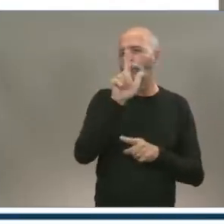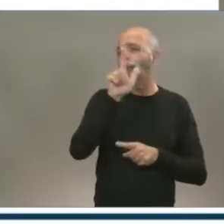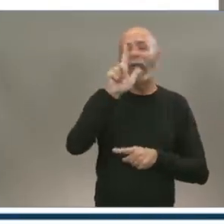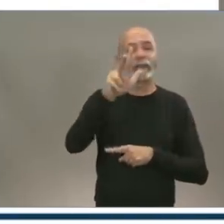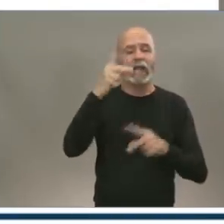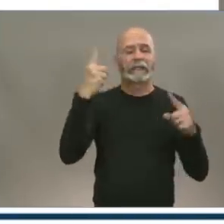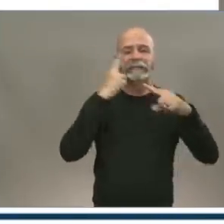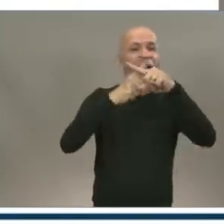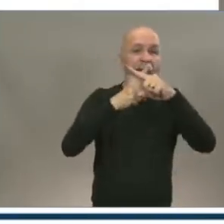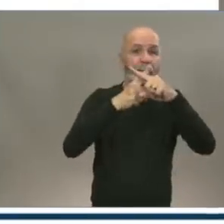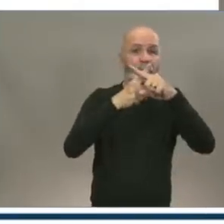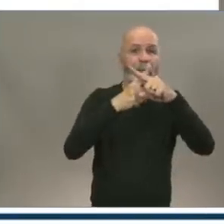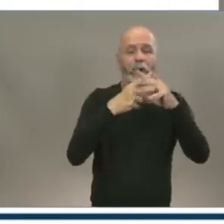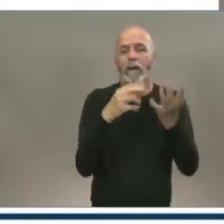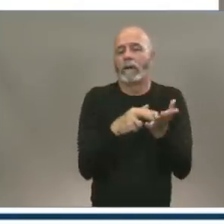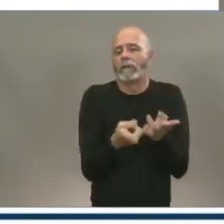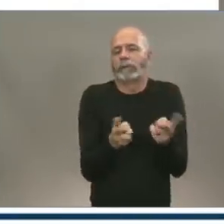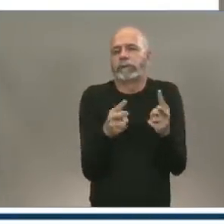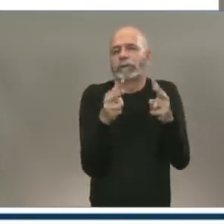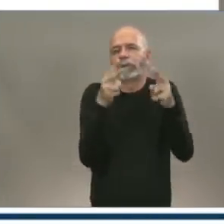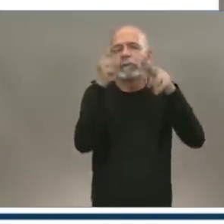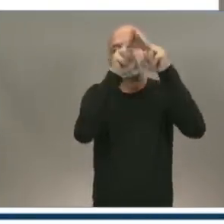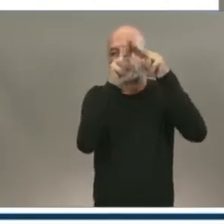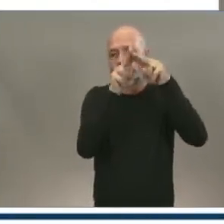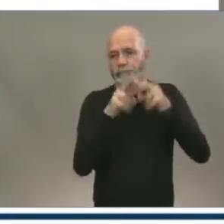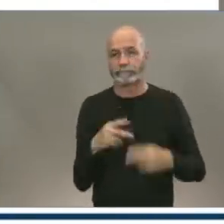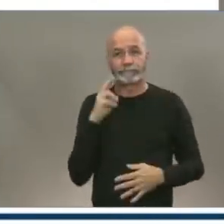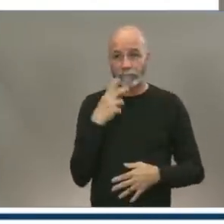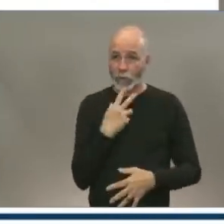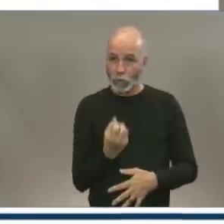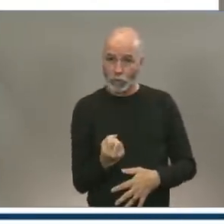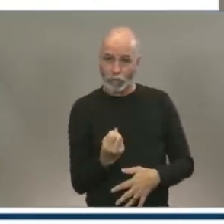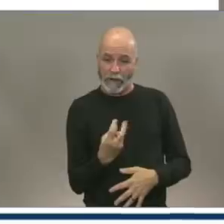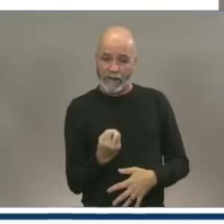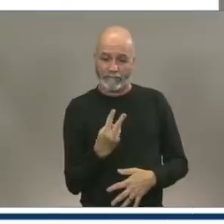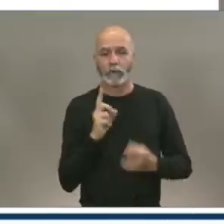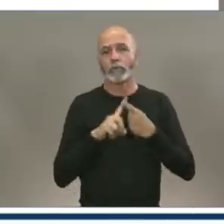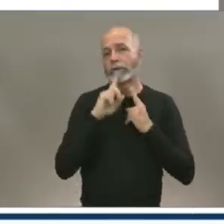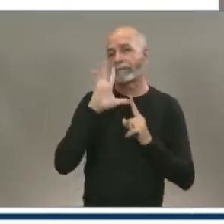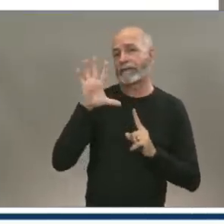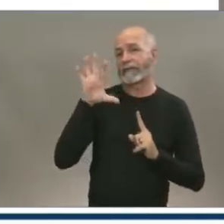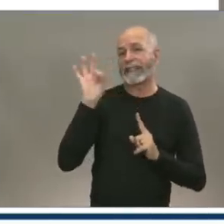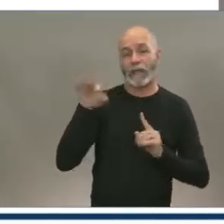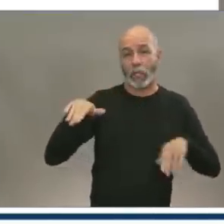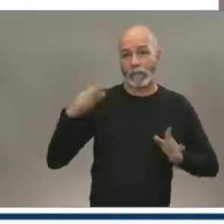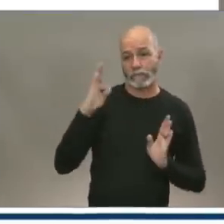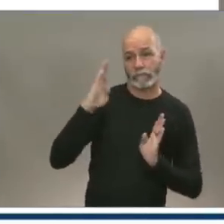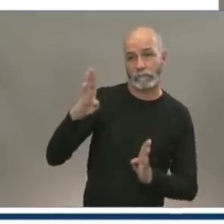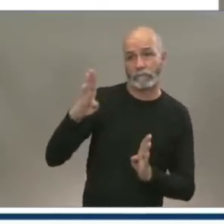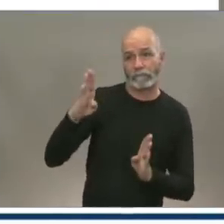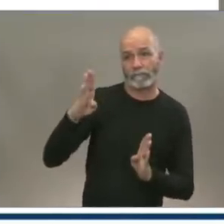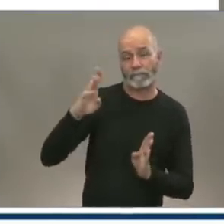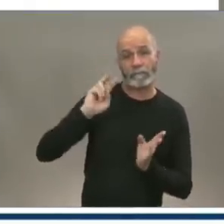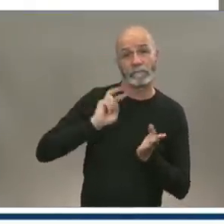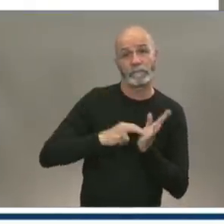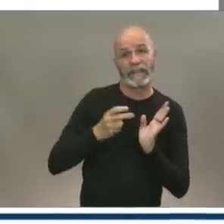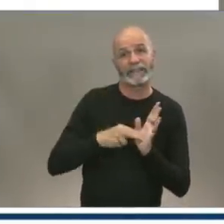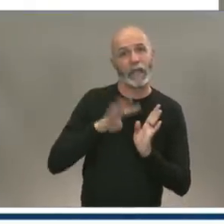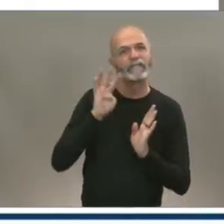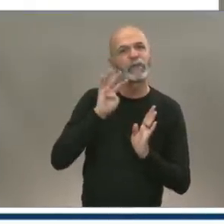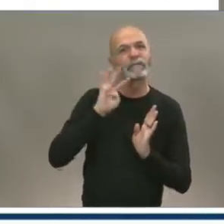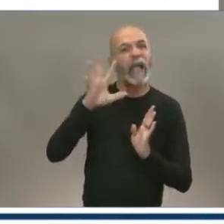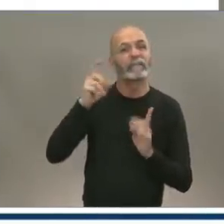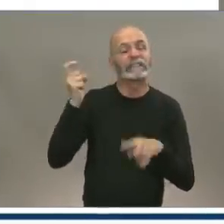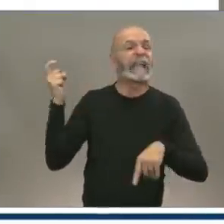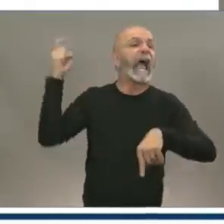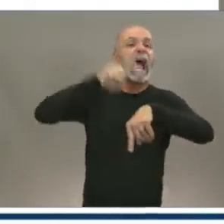people 12 to 59 years of age, unvaccinated people are 45 times more likely to be